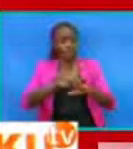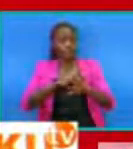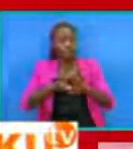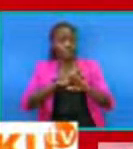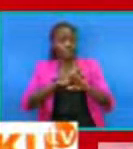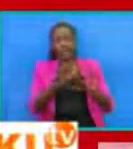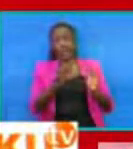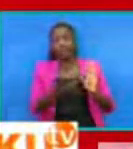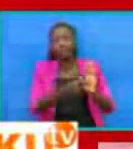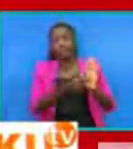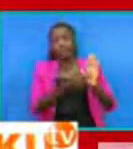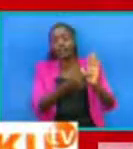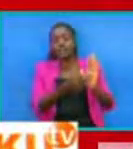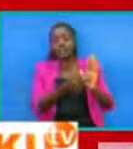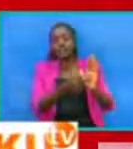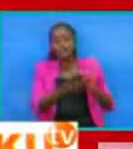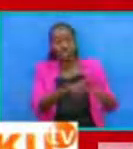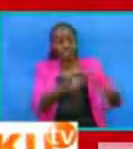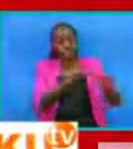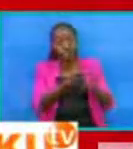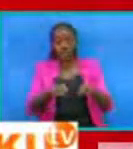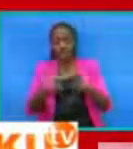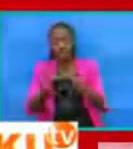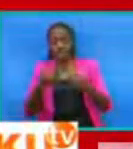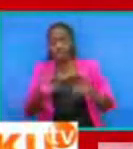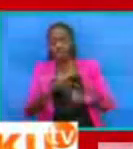running barefoot.